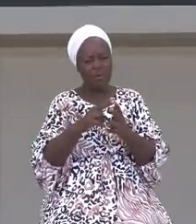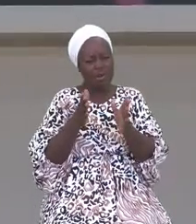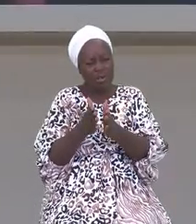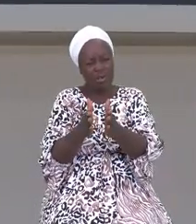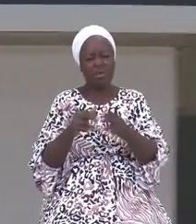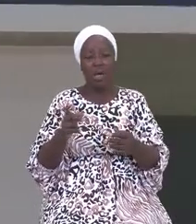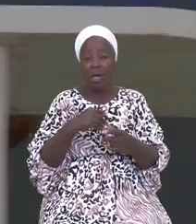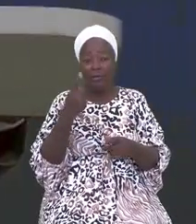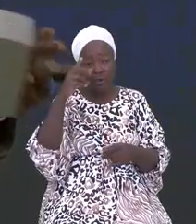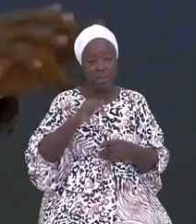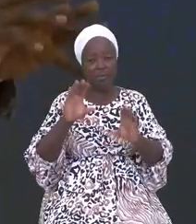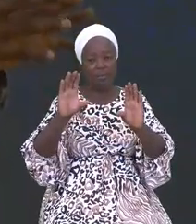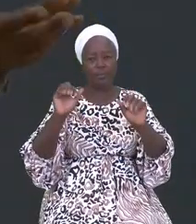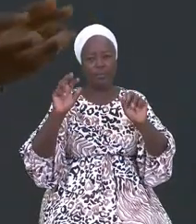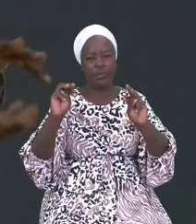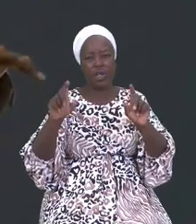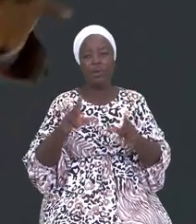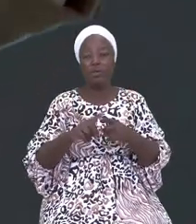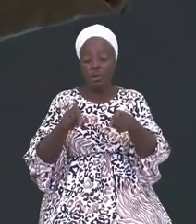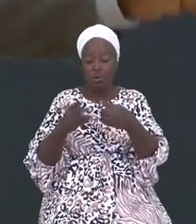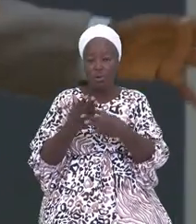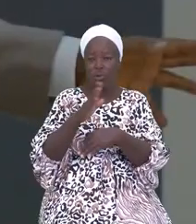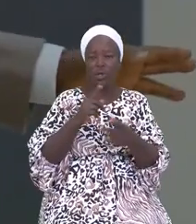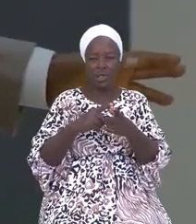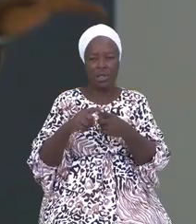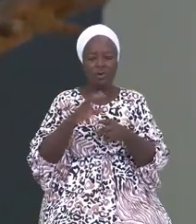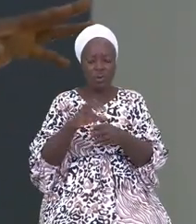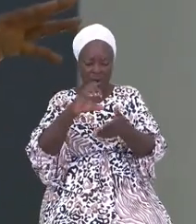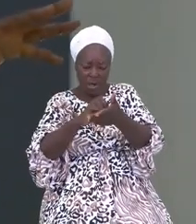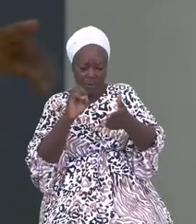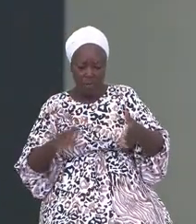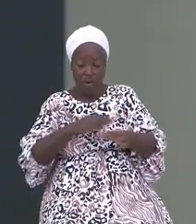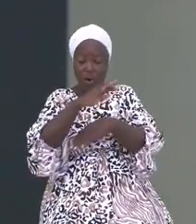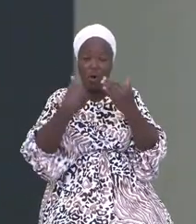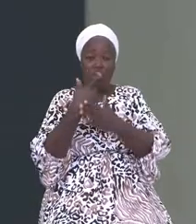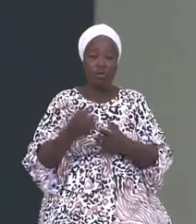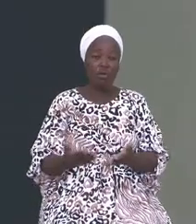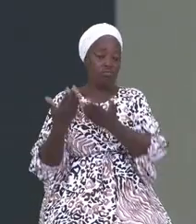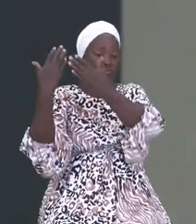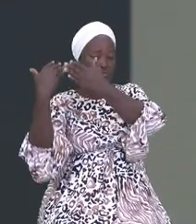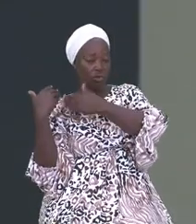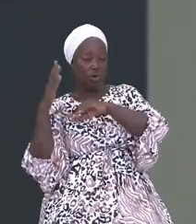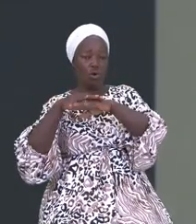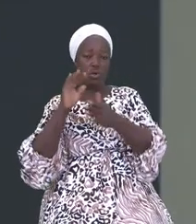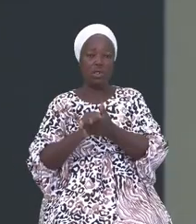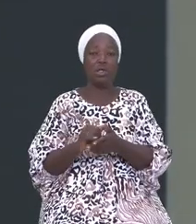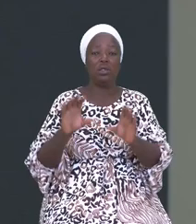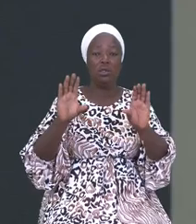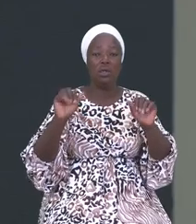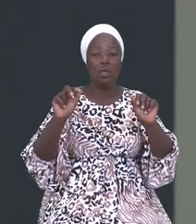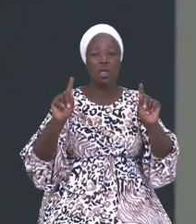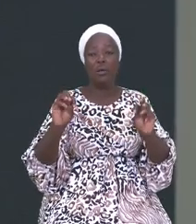to pass through, they will remove all the loads on the camel, and the camel alone